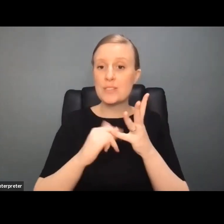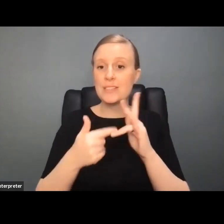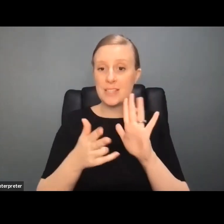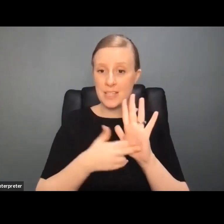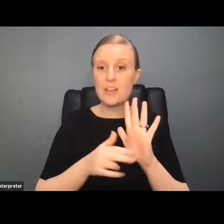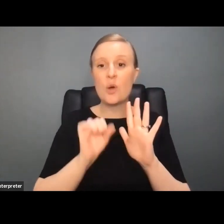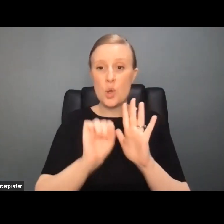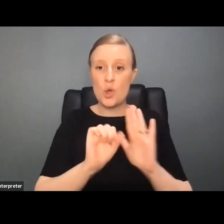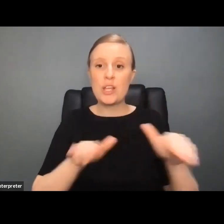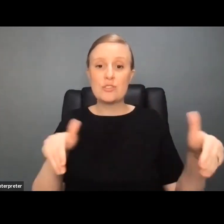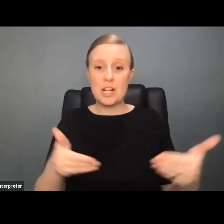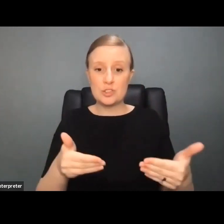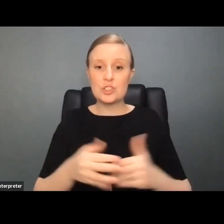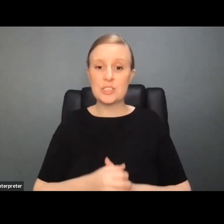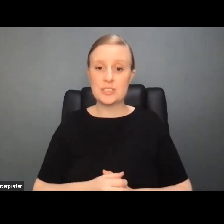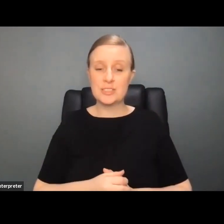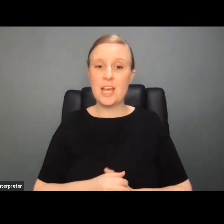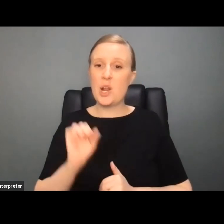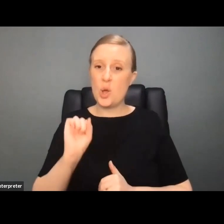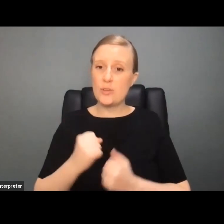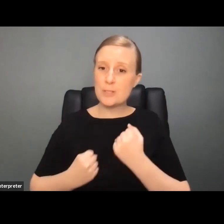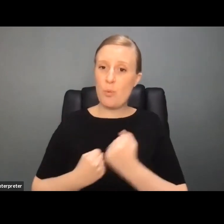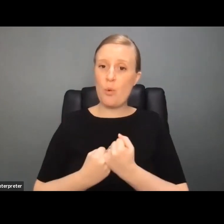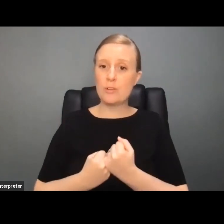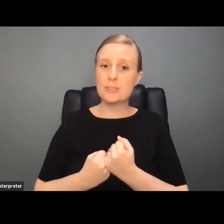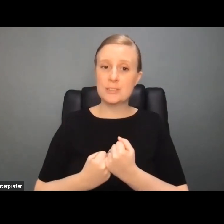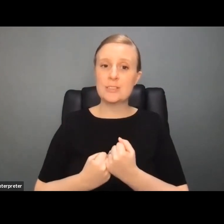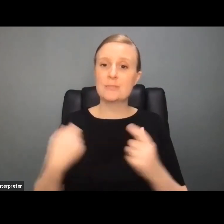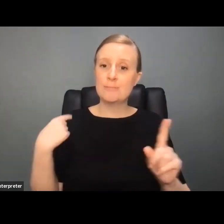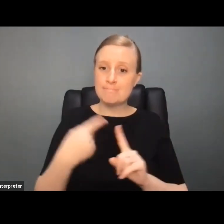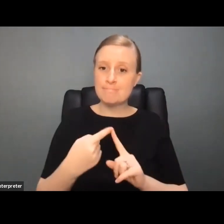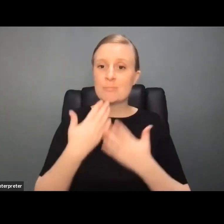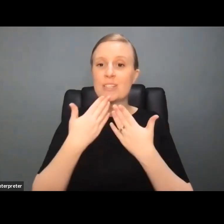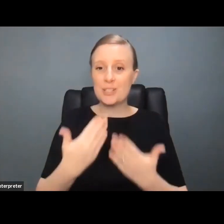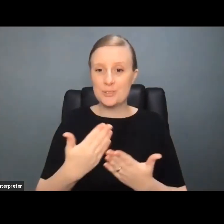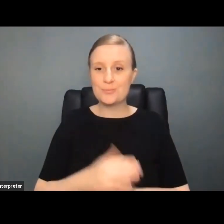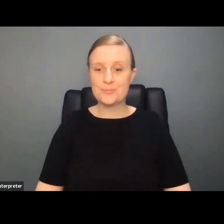introduction and ongoing support. Thank you all very much.